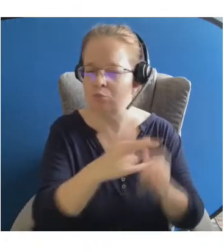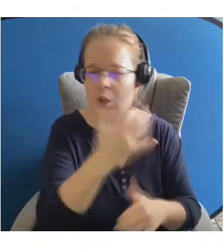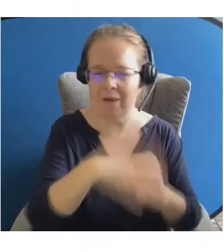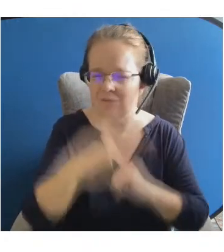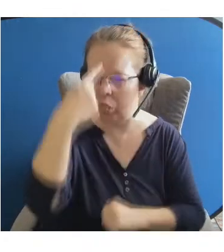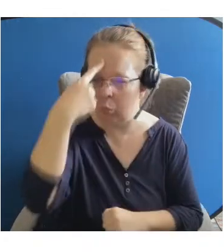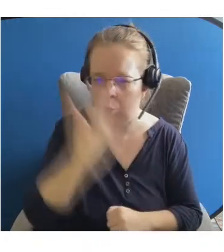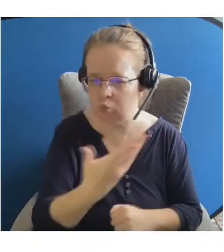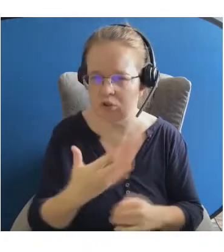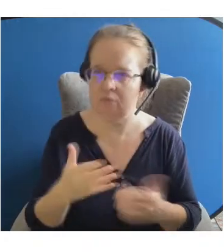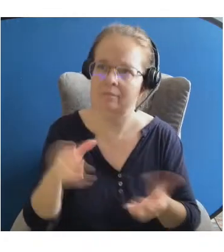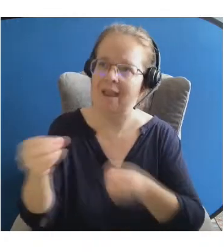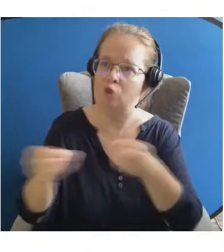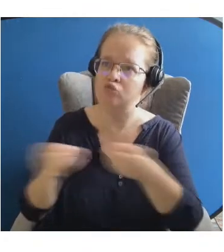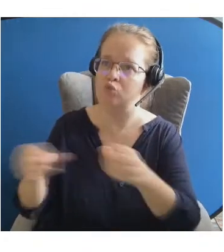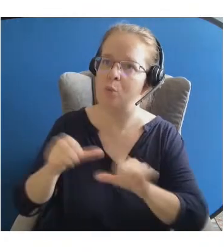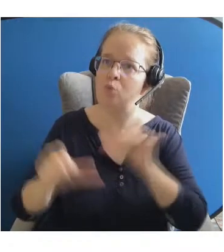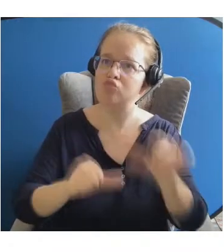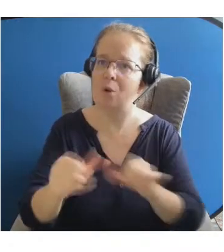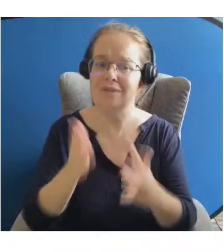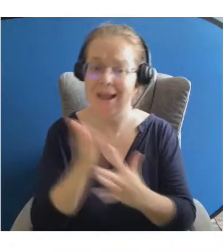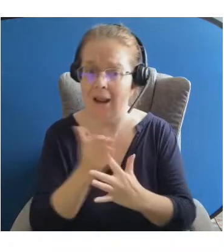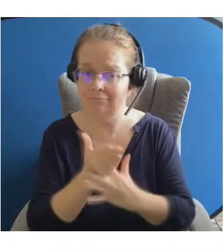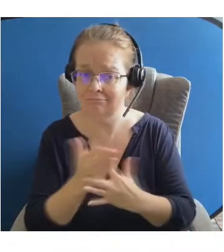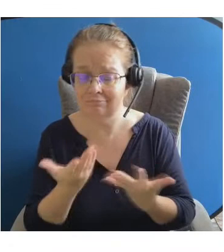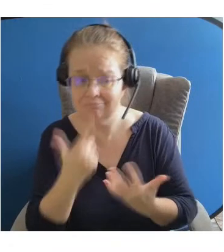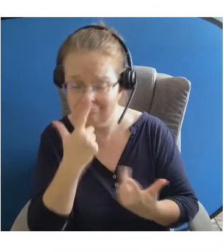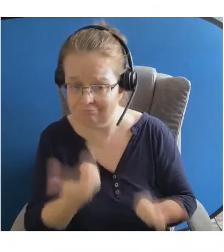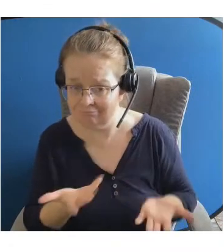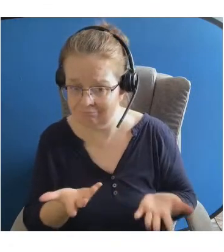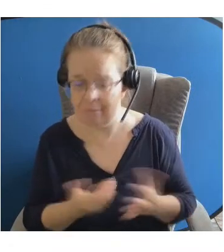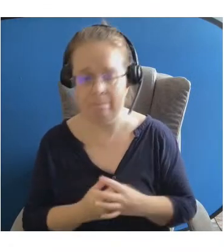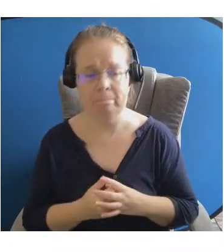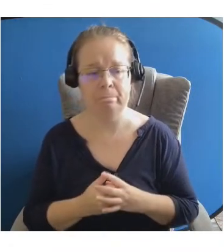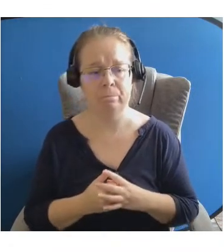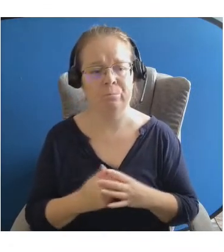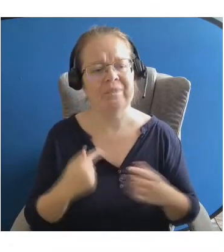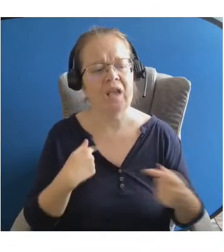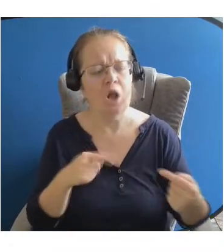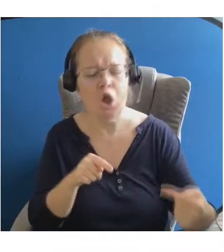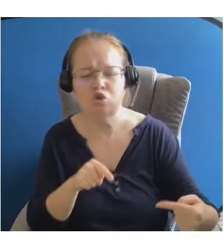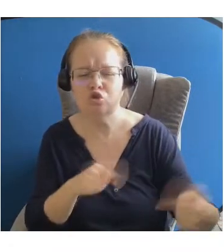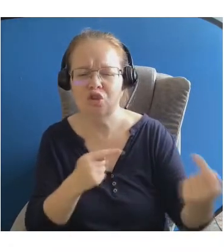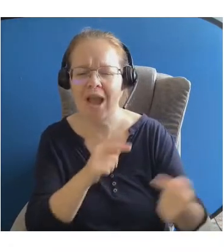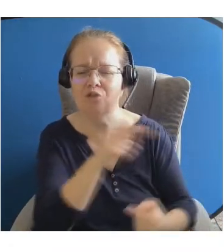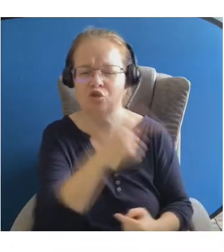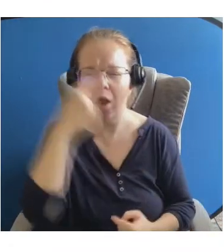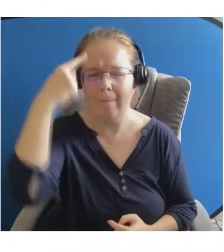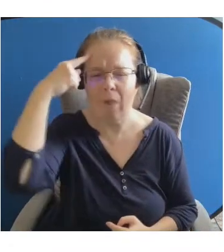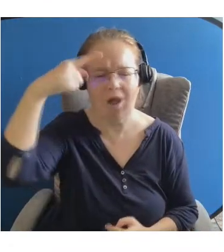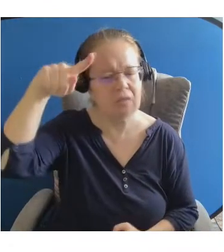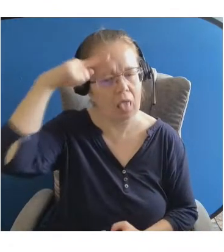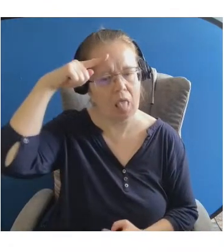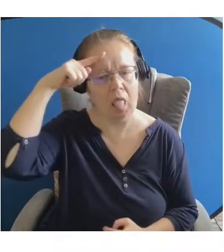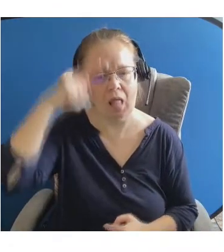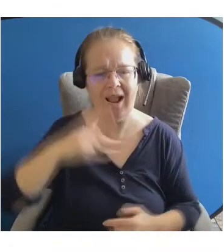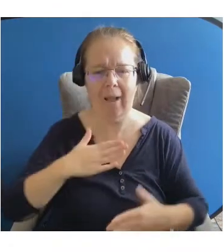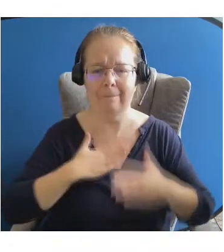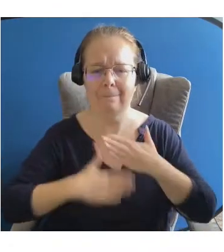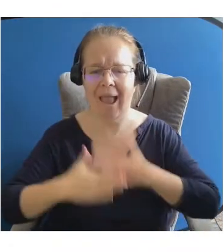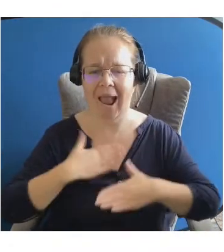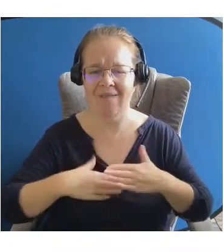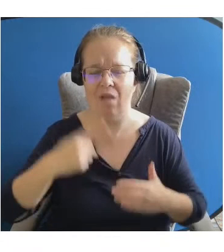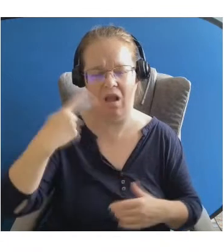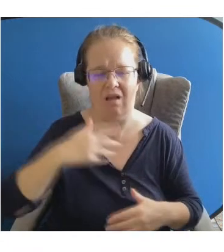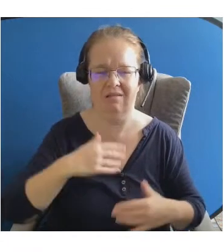a project. And we do always try and constantly challenge mindsets and behaviours of our own teams and also